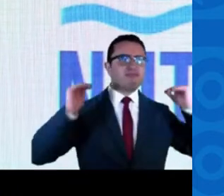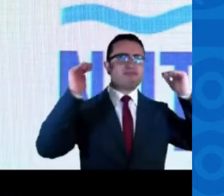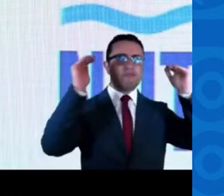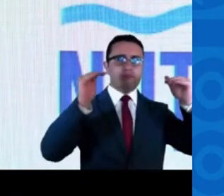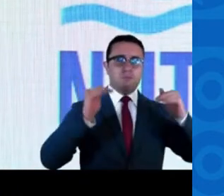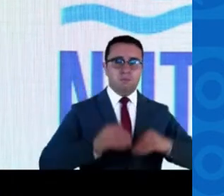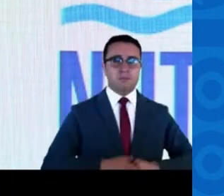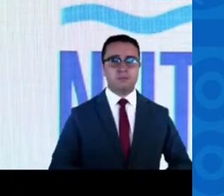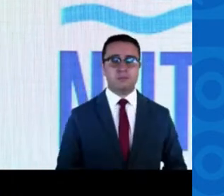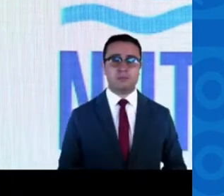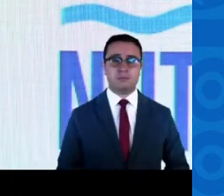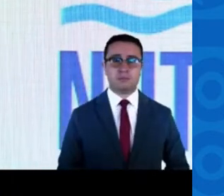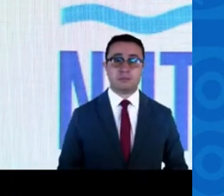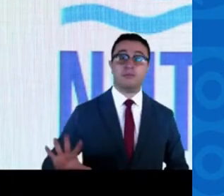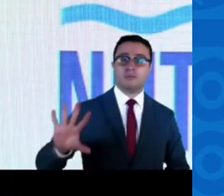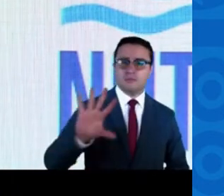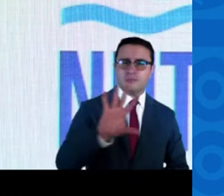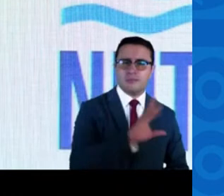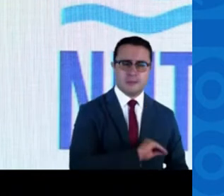to position this